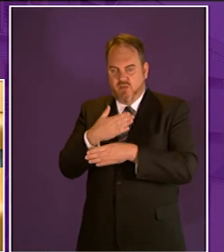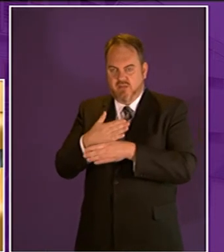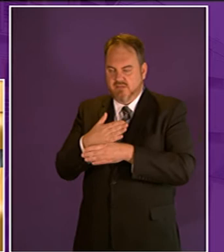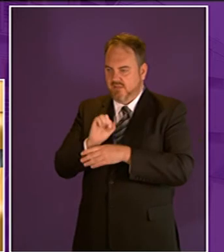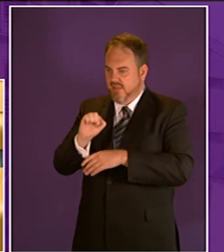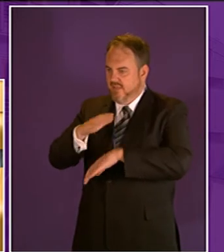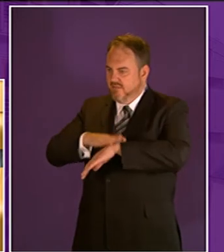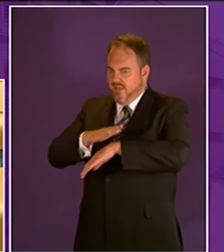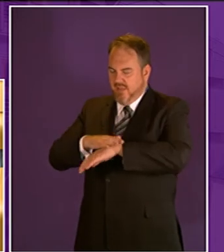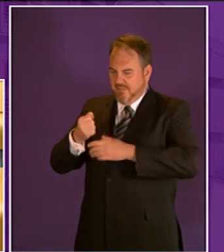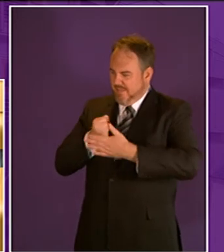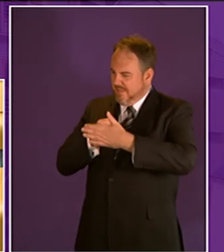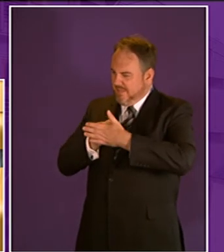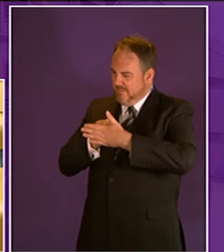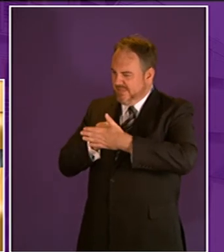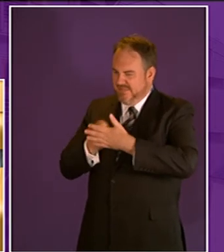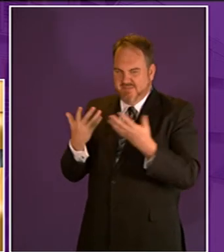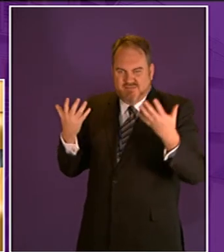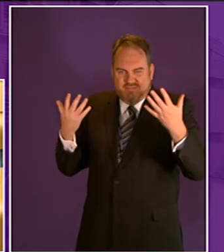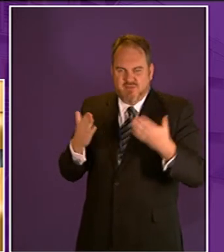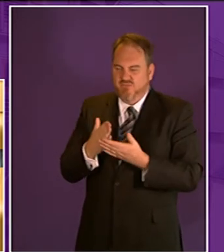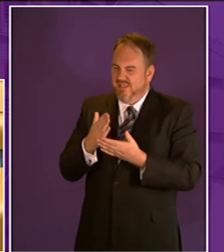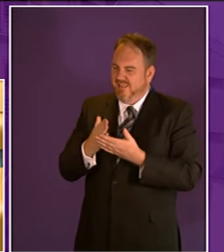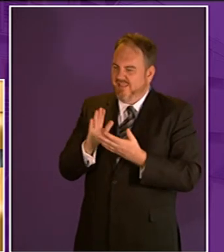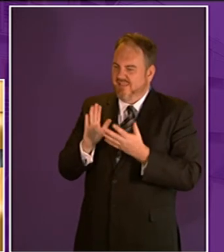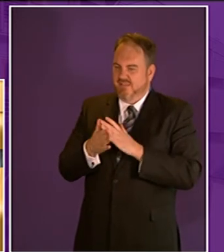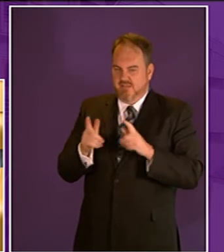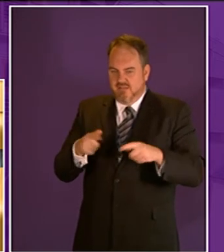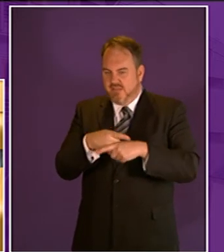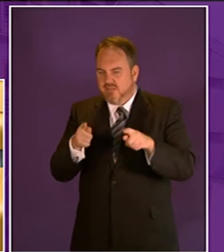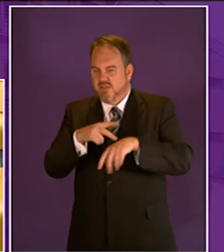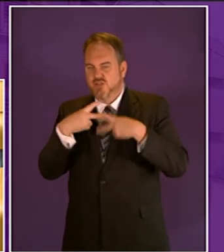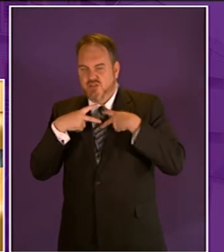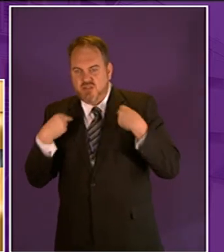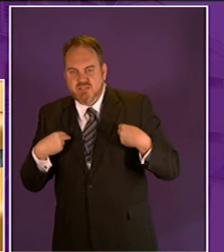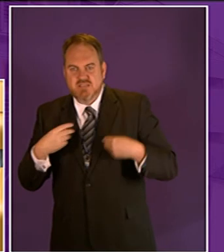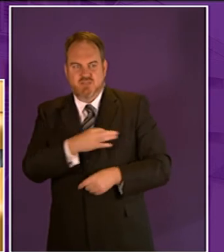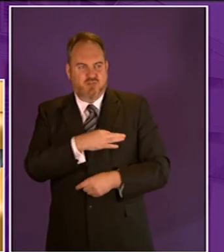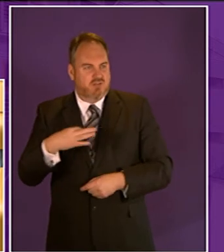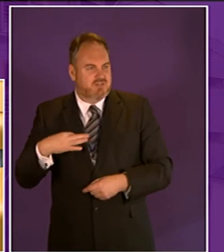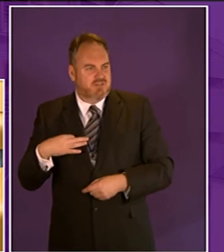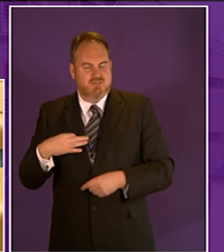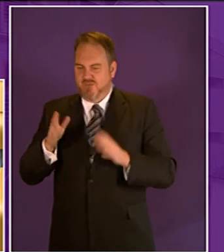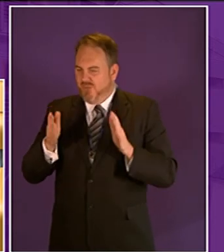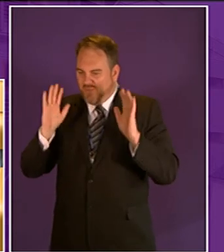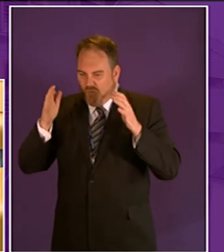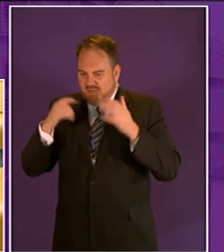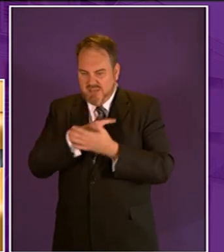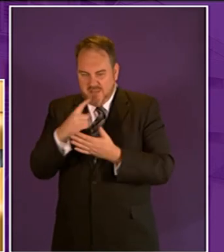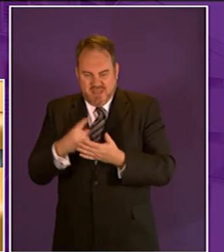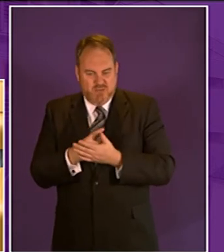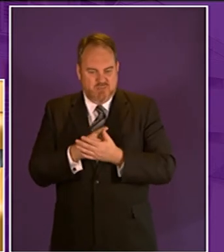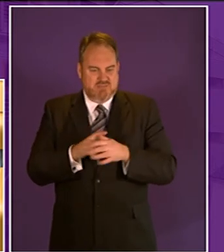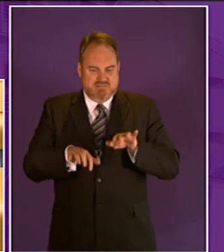make patient data more secure shouldn't impact frontline staff who need to be able to do their job without recalling and updating strings of